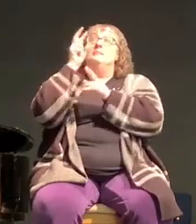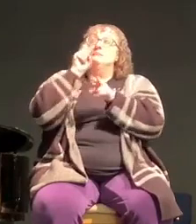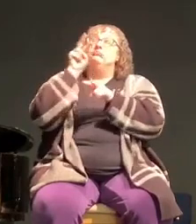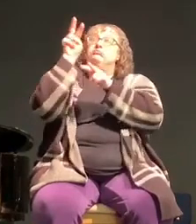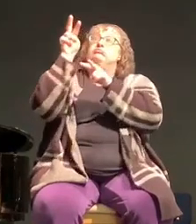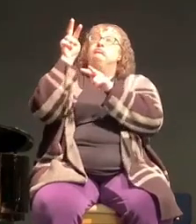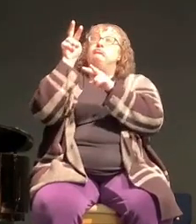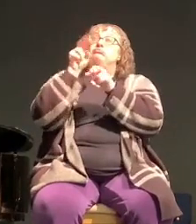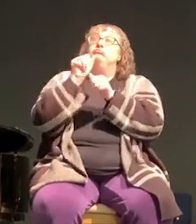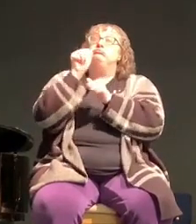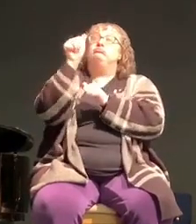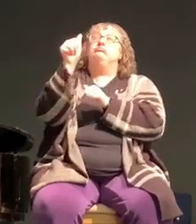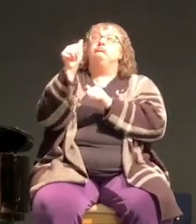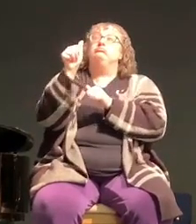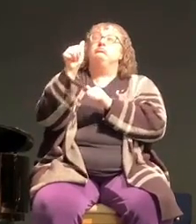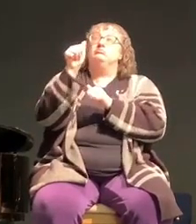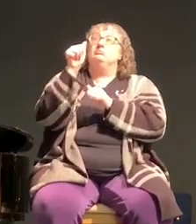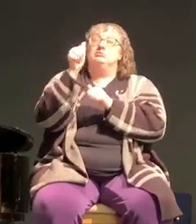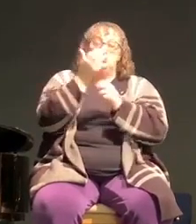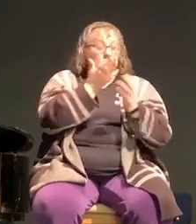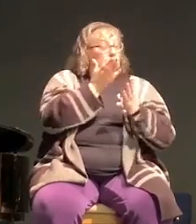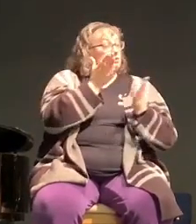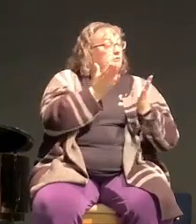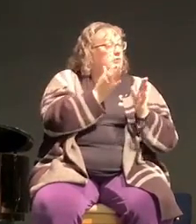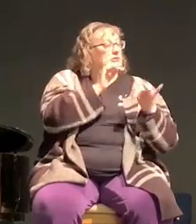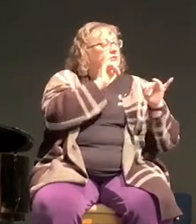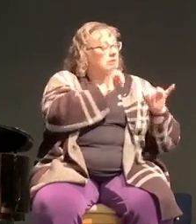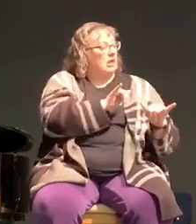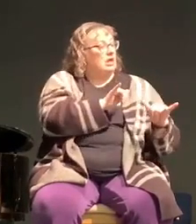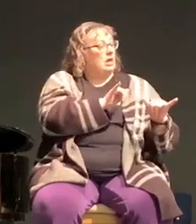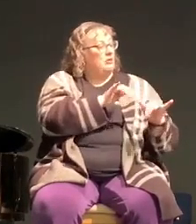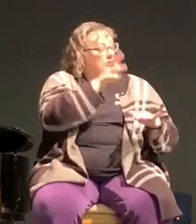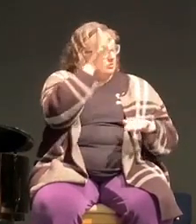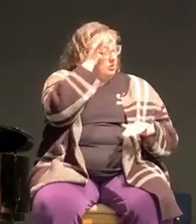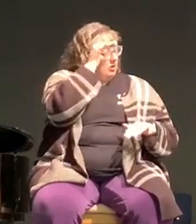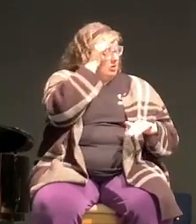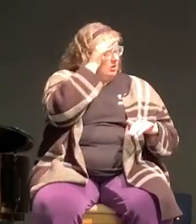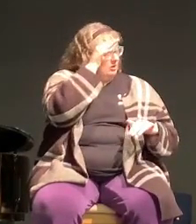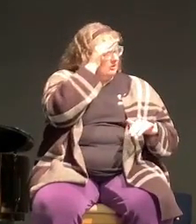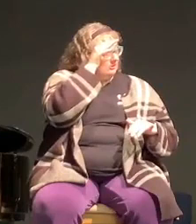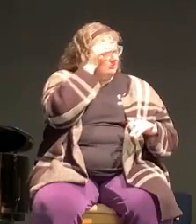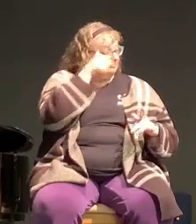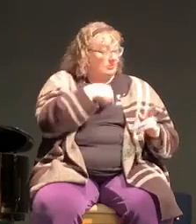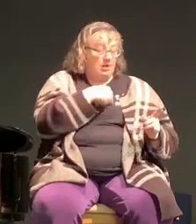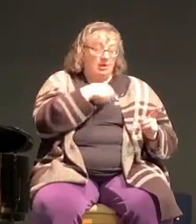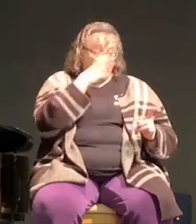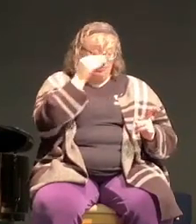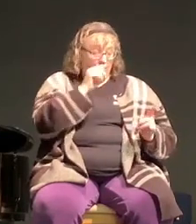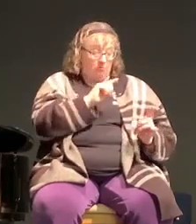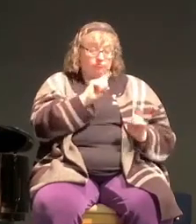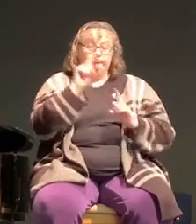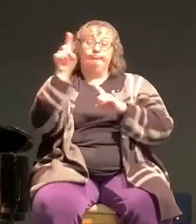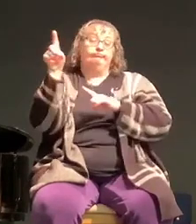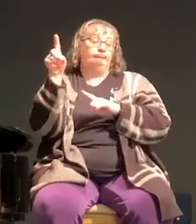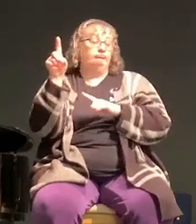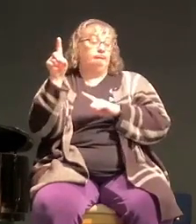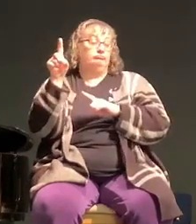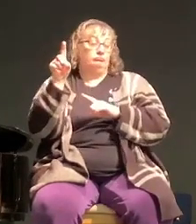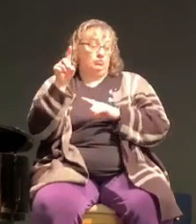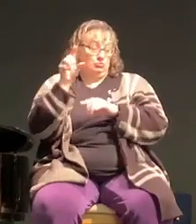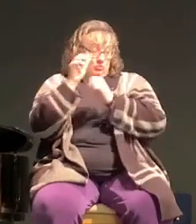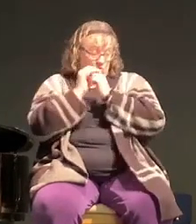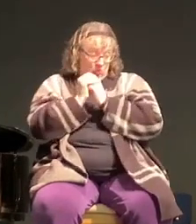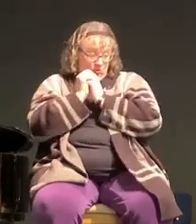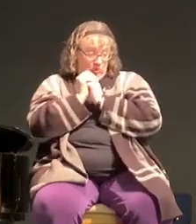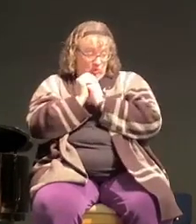the distance. He said to his servants, "Stay here with the donkey while I and the boy go over there. We will